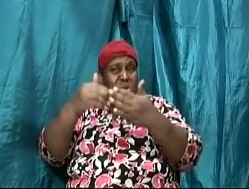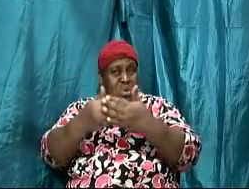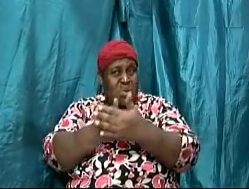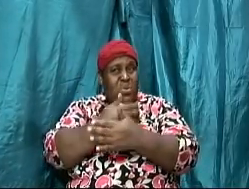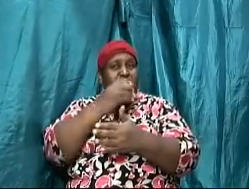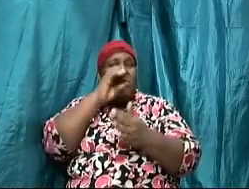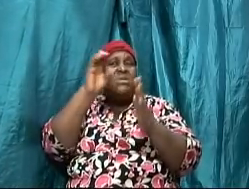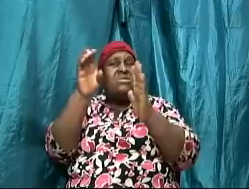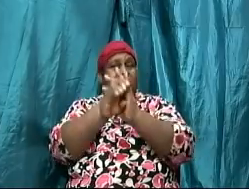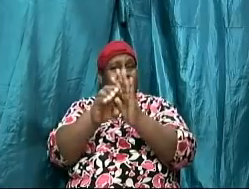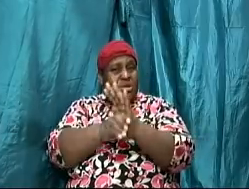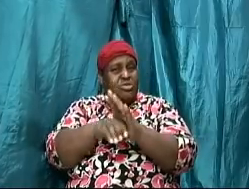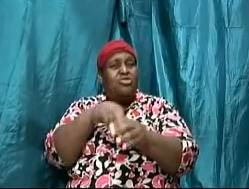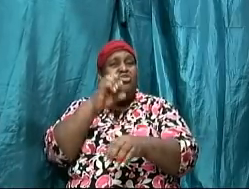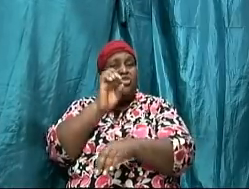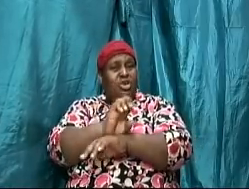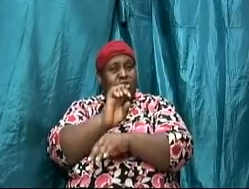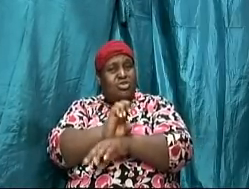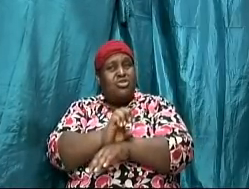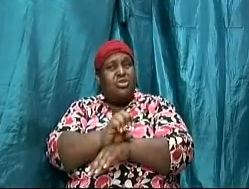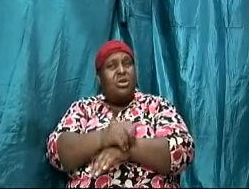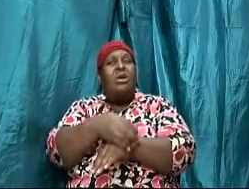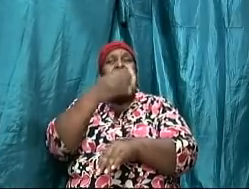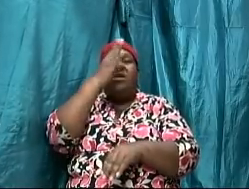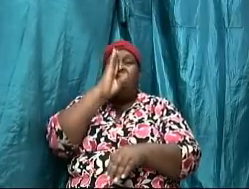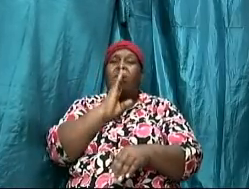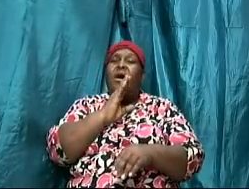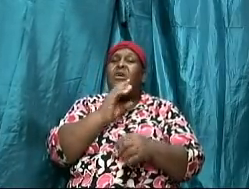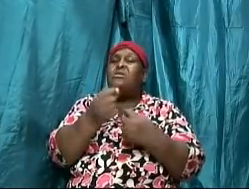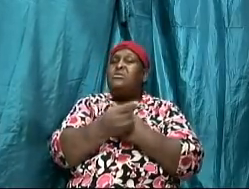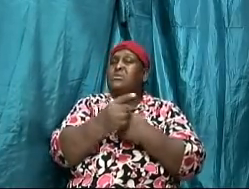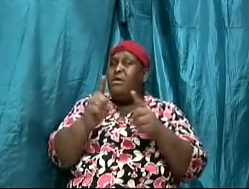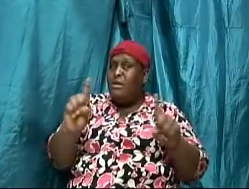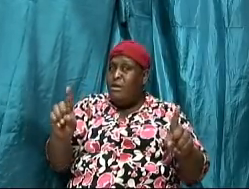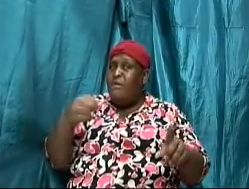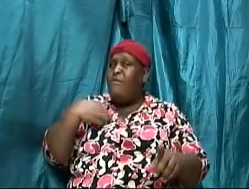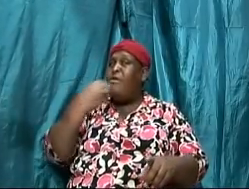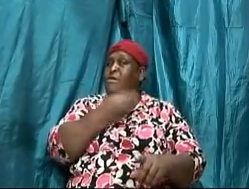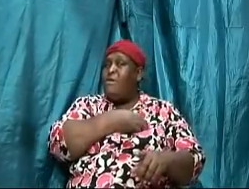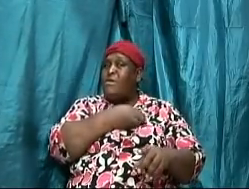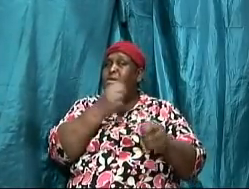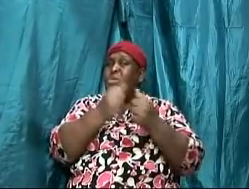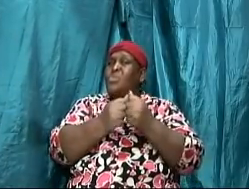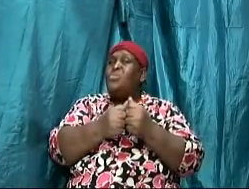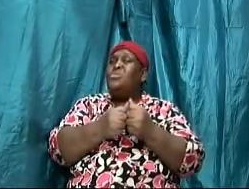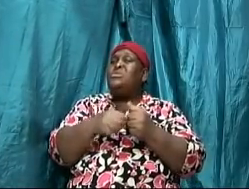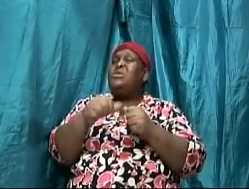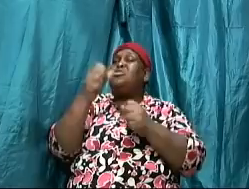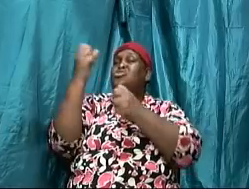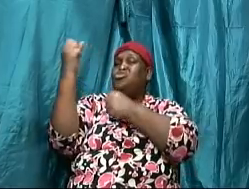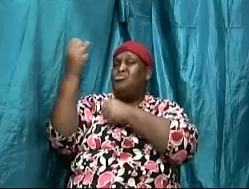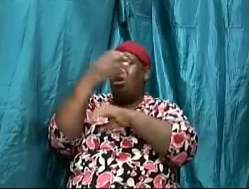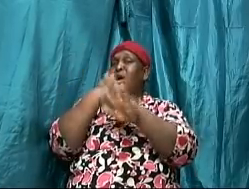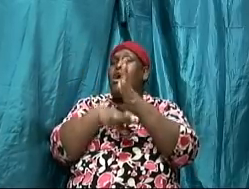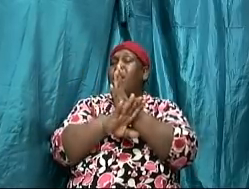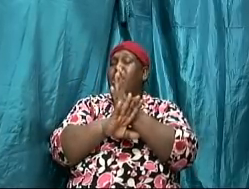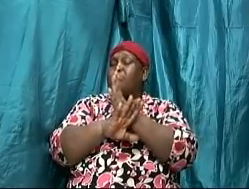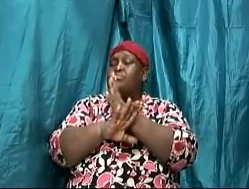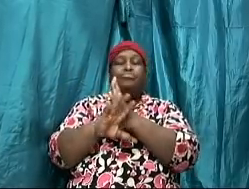Egypt? Did God deliver us out of Egypt with a strong hand and with an outstretched arm? No, I don't think